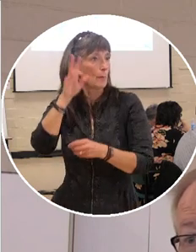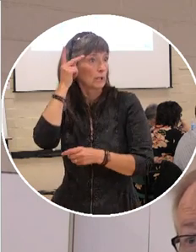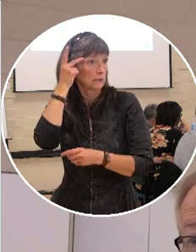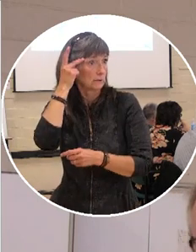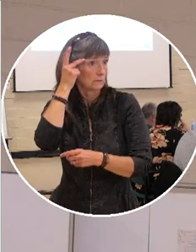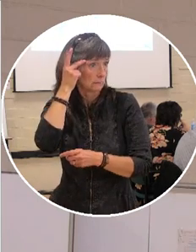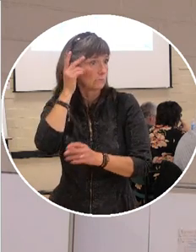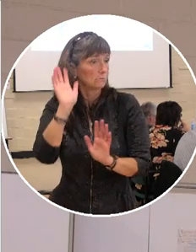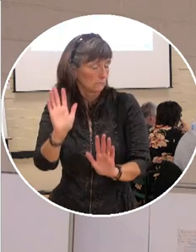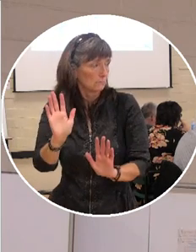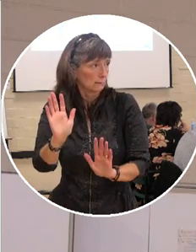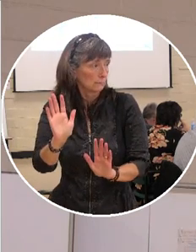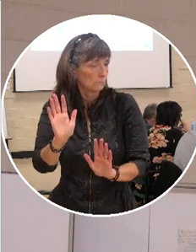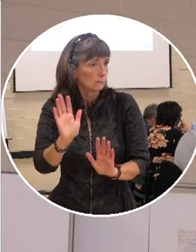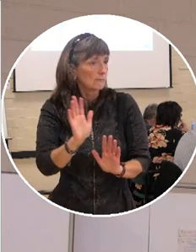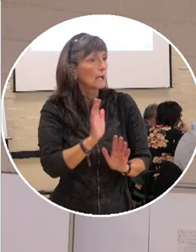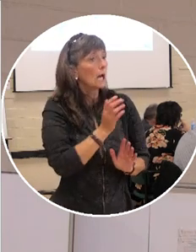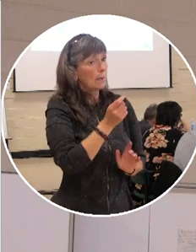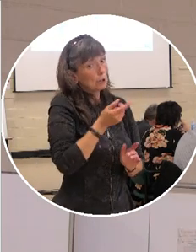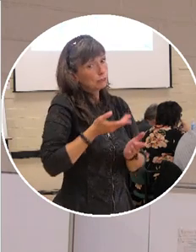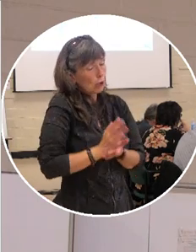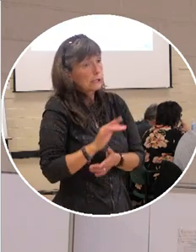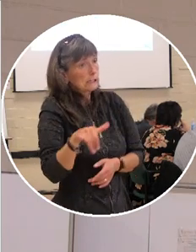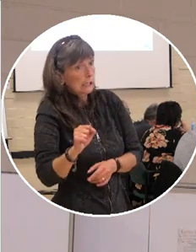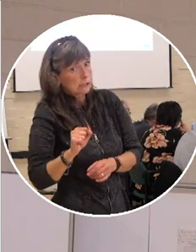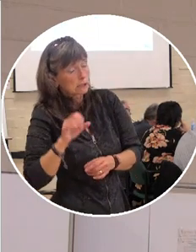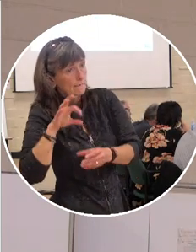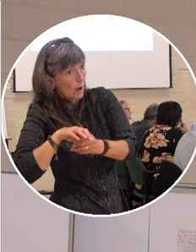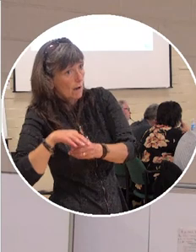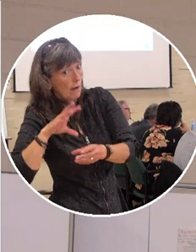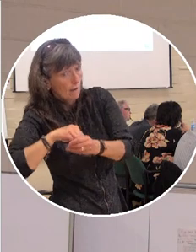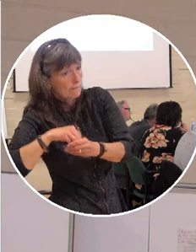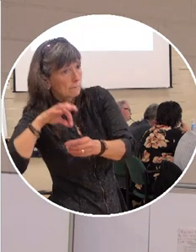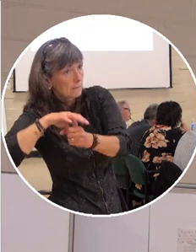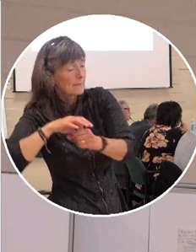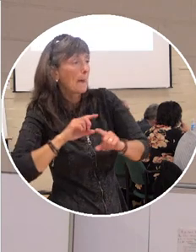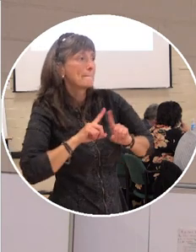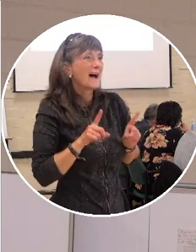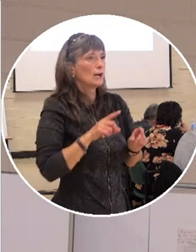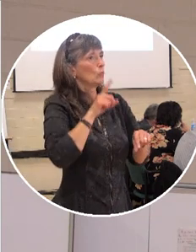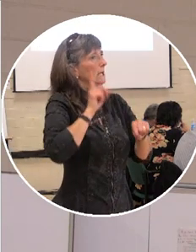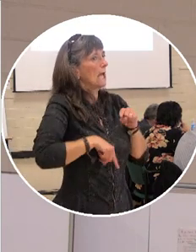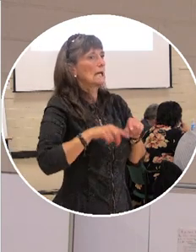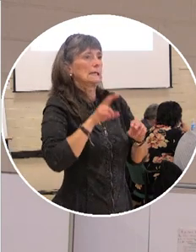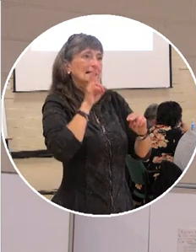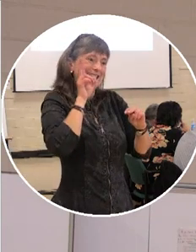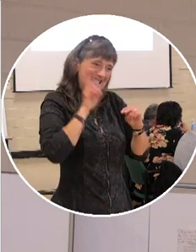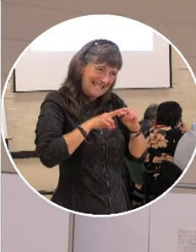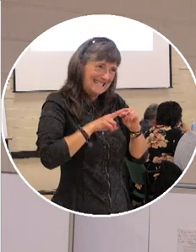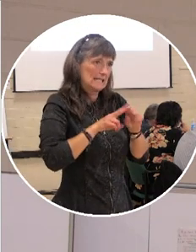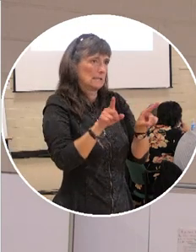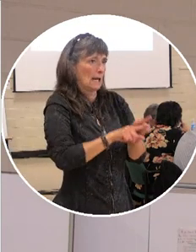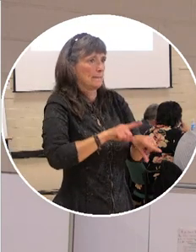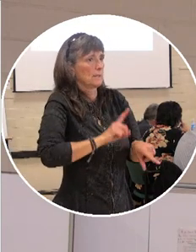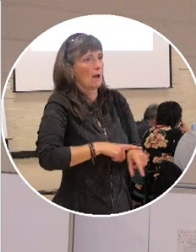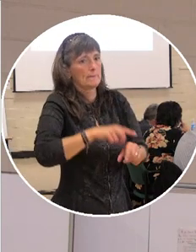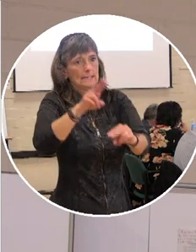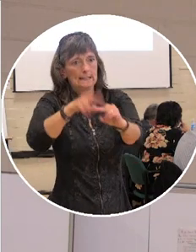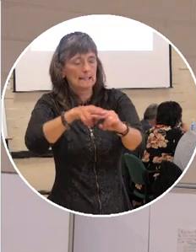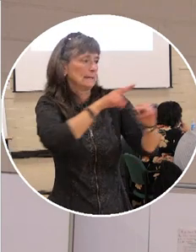rights. It limits it so that we can't sit as two elected officers at the same time.